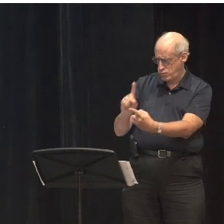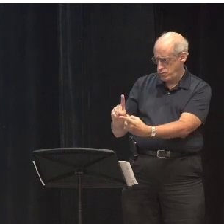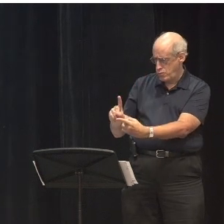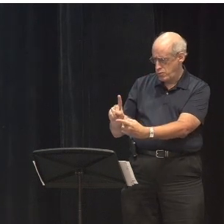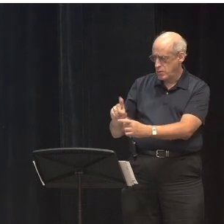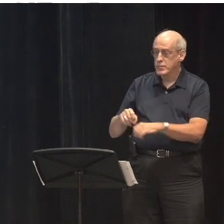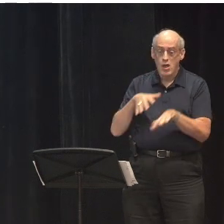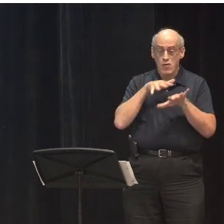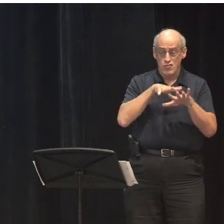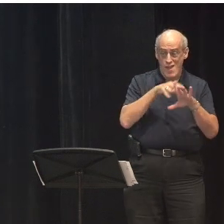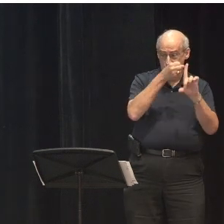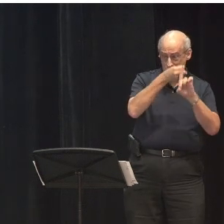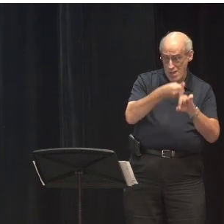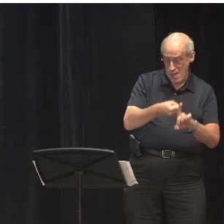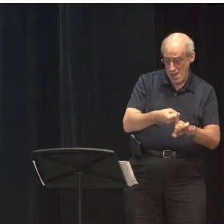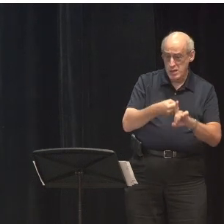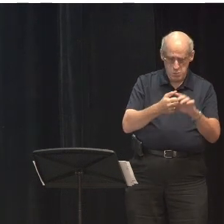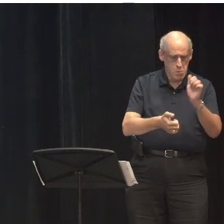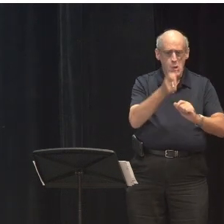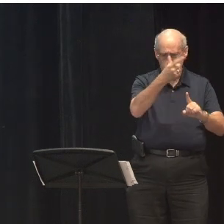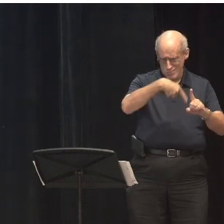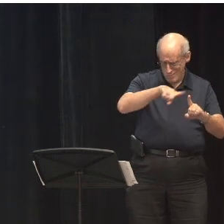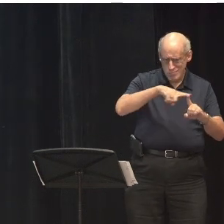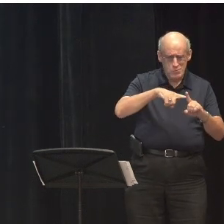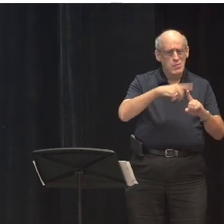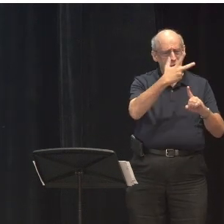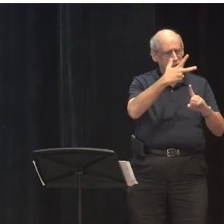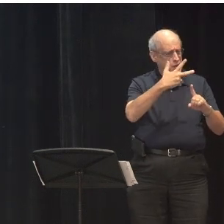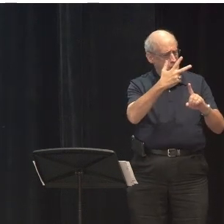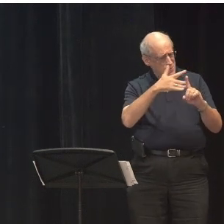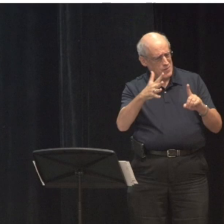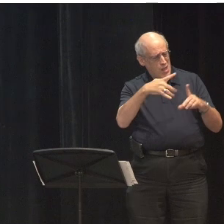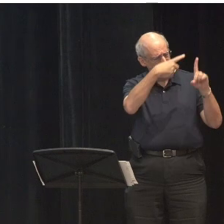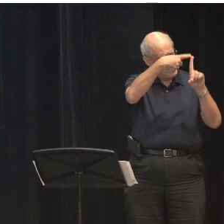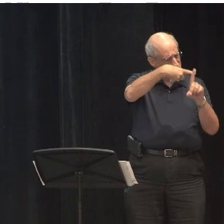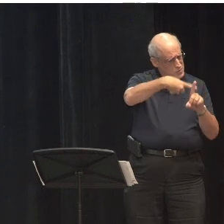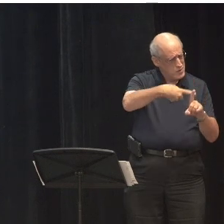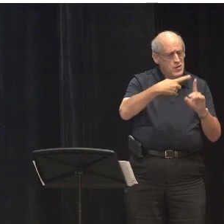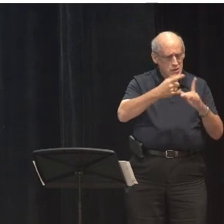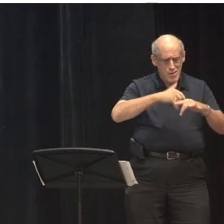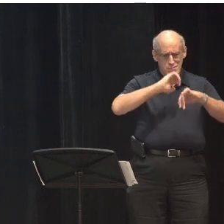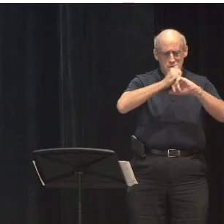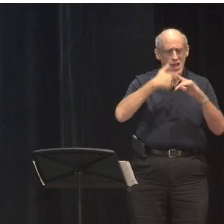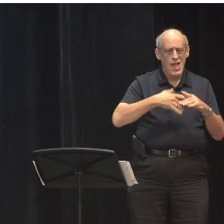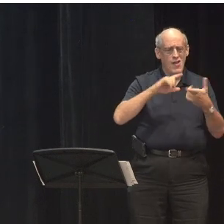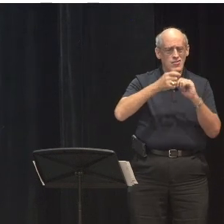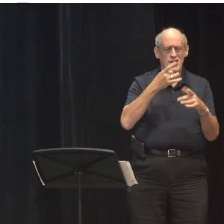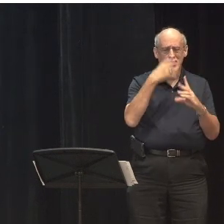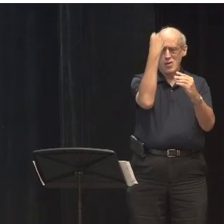The traffic impacts at the majority or three of the five intersections could be implemented through signal timing